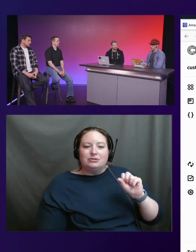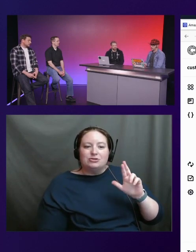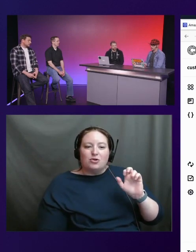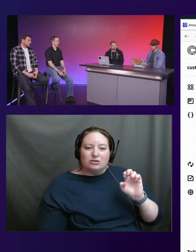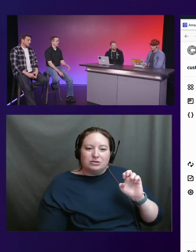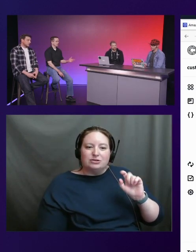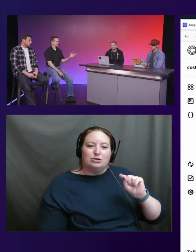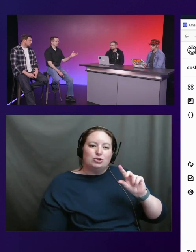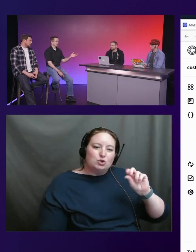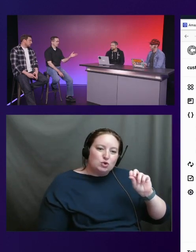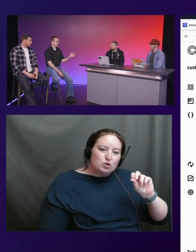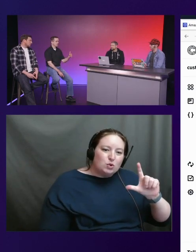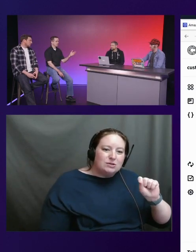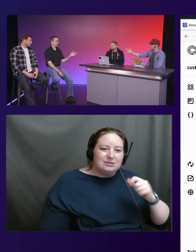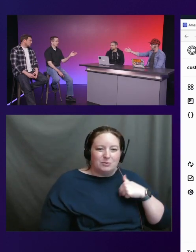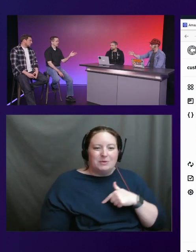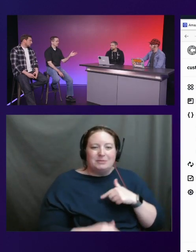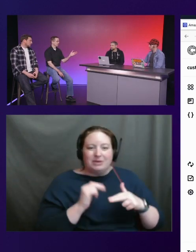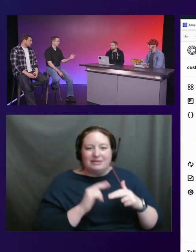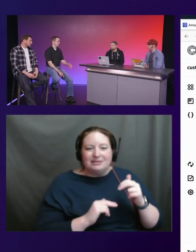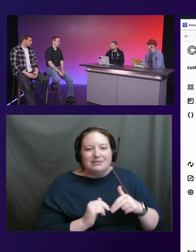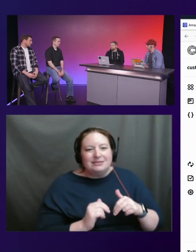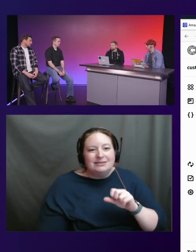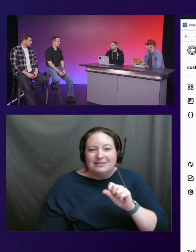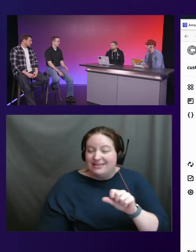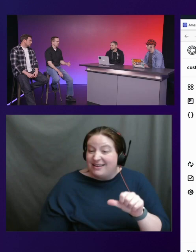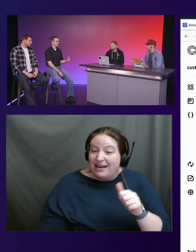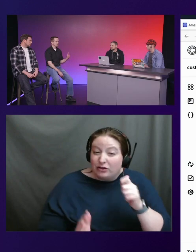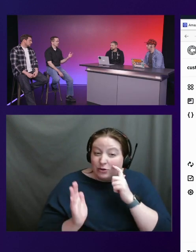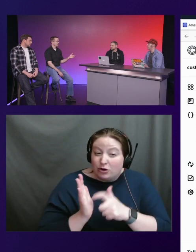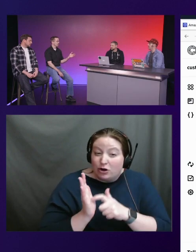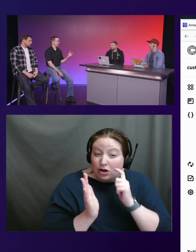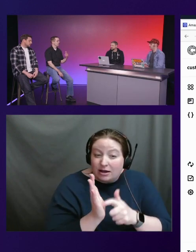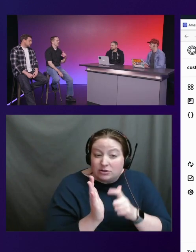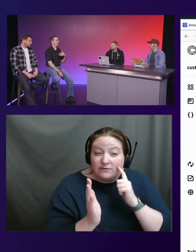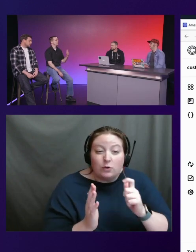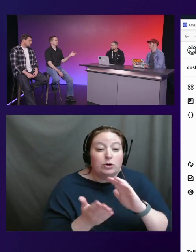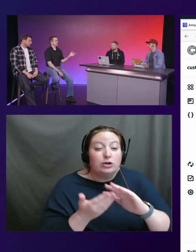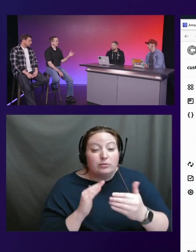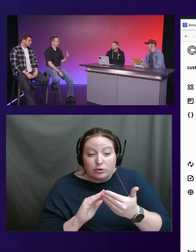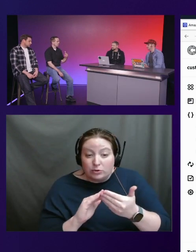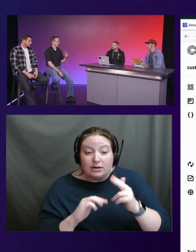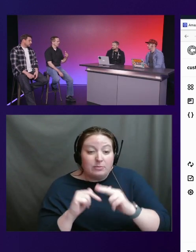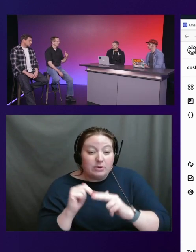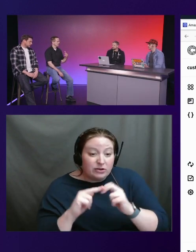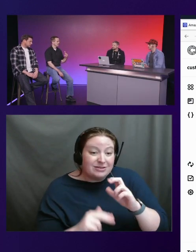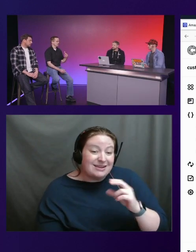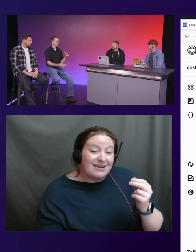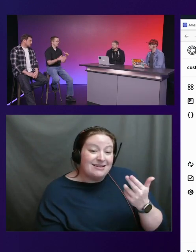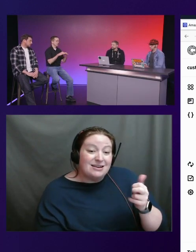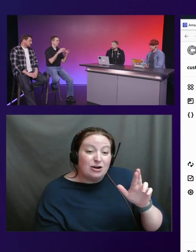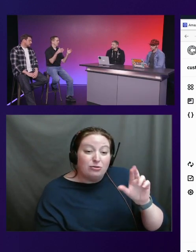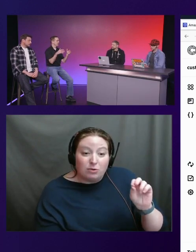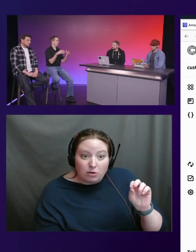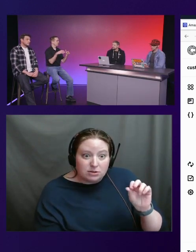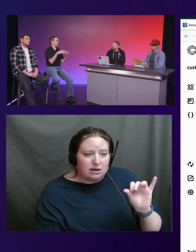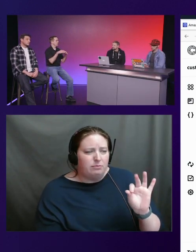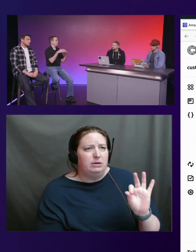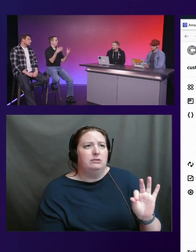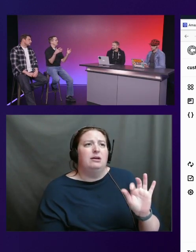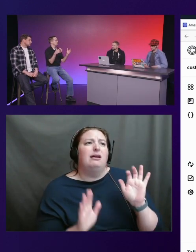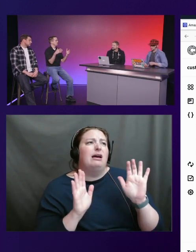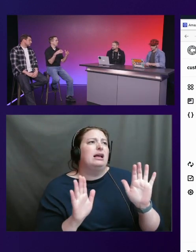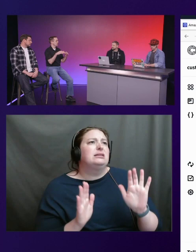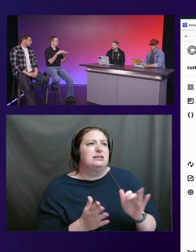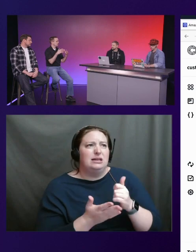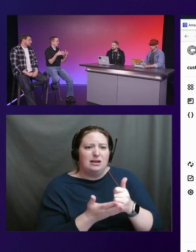Yep. I can give awesome. there's other call outs Please. there for the community builders, and the Yeah. heroes have been excellent in helping us, understand what